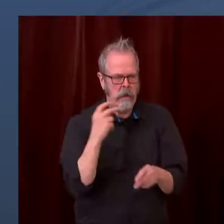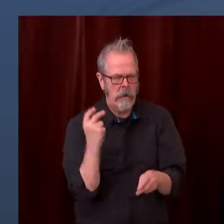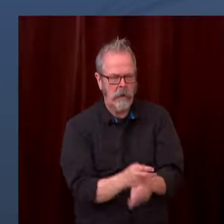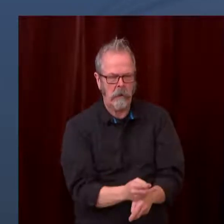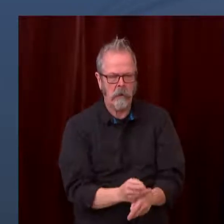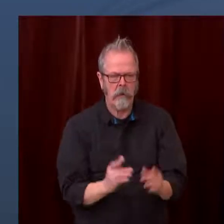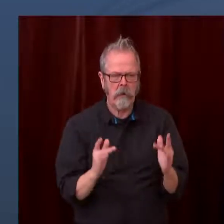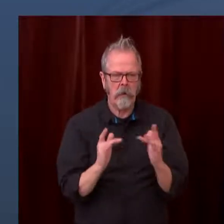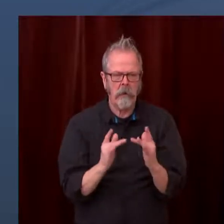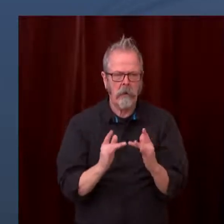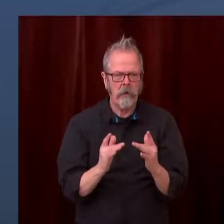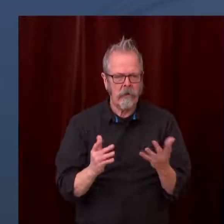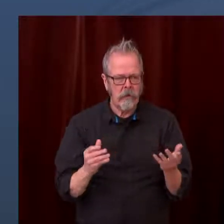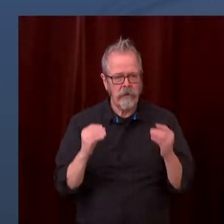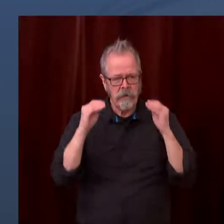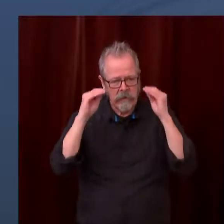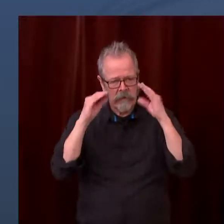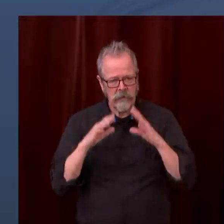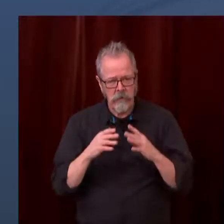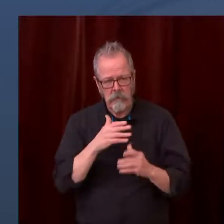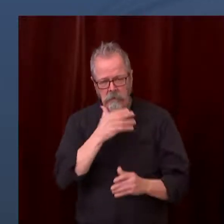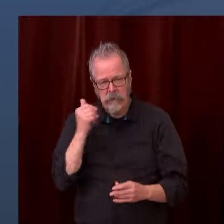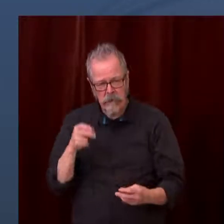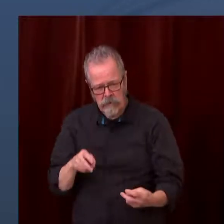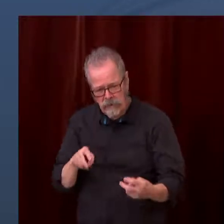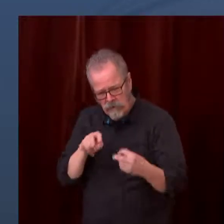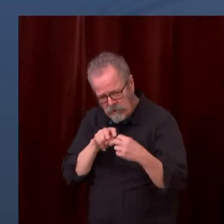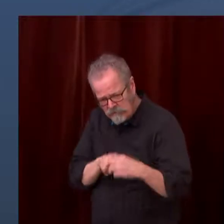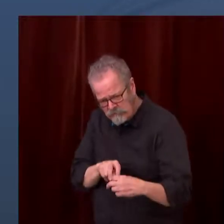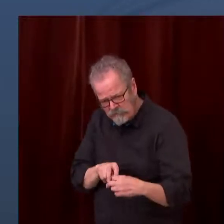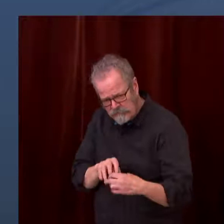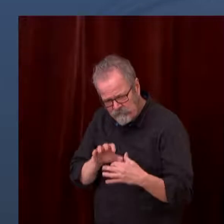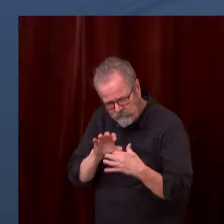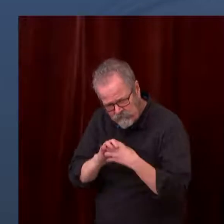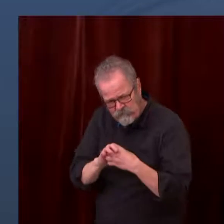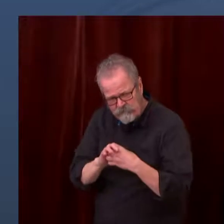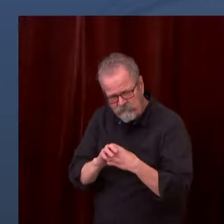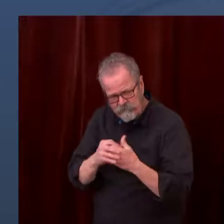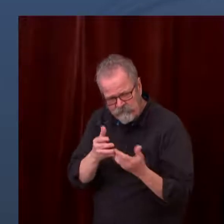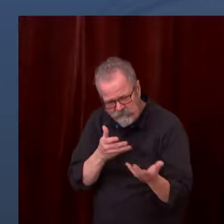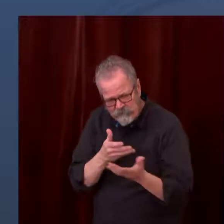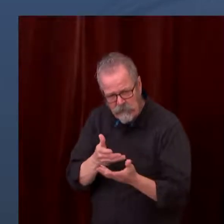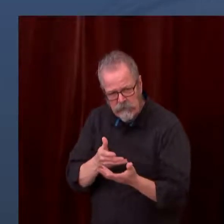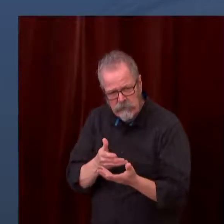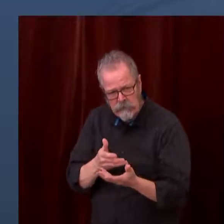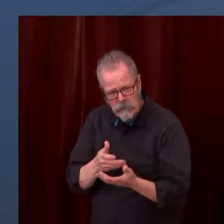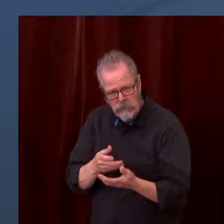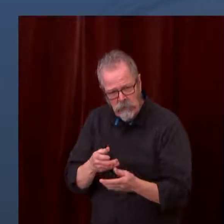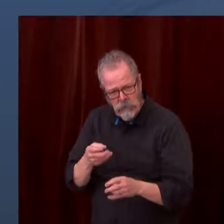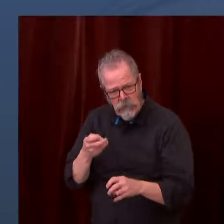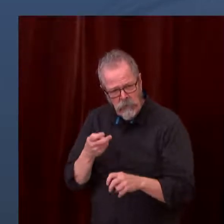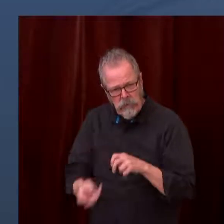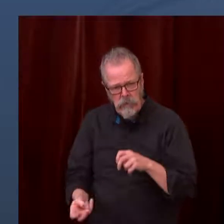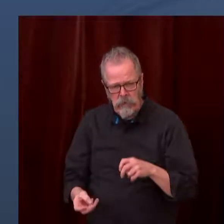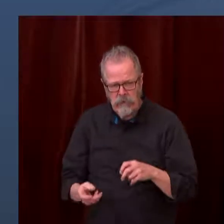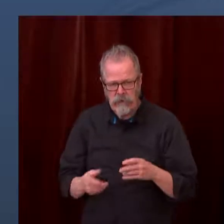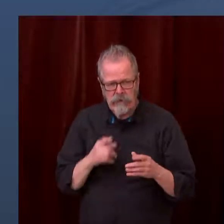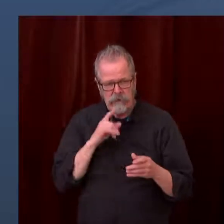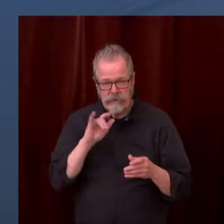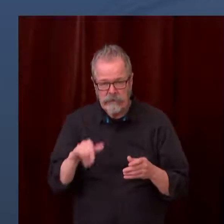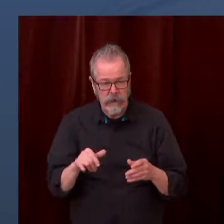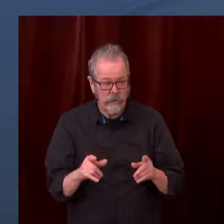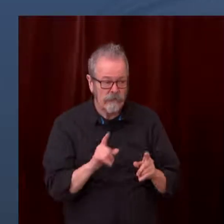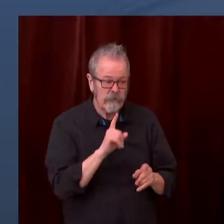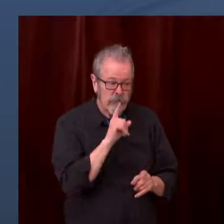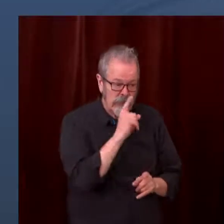have seen some of the most brilliant teaching I've ever seen, and I've been an advocate for teachers for a long time, that I've ever seen of